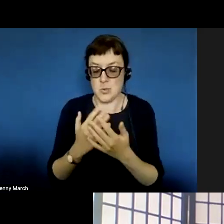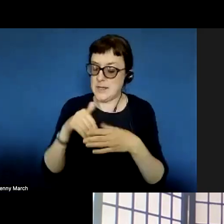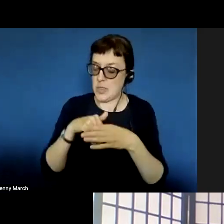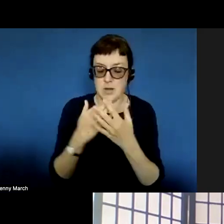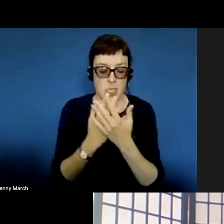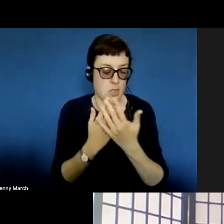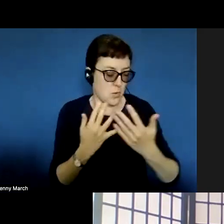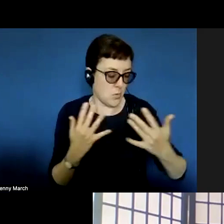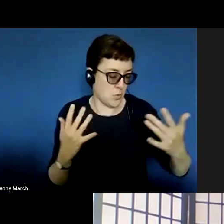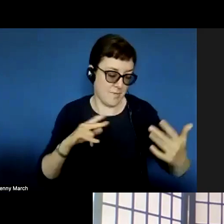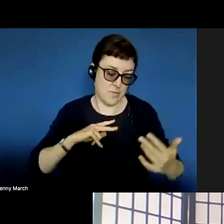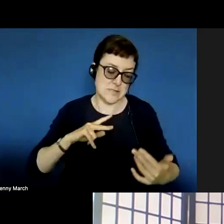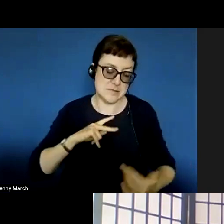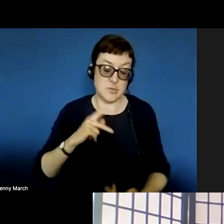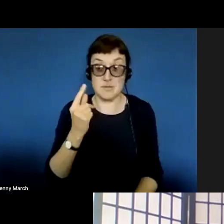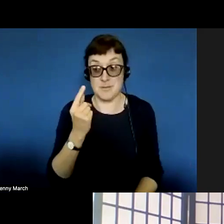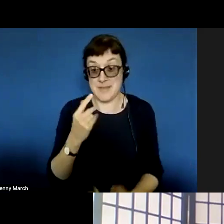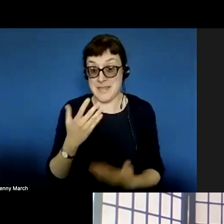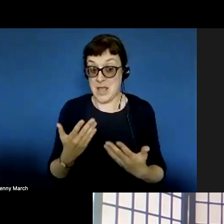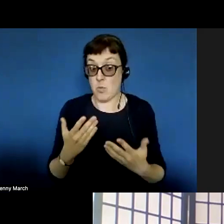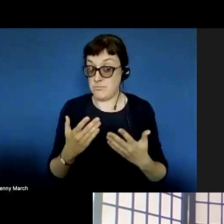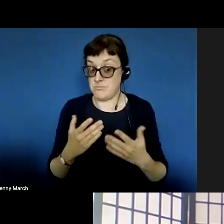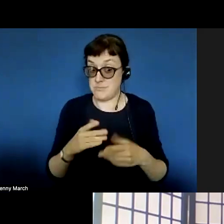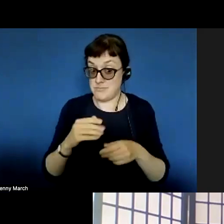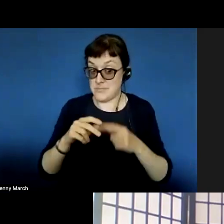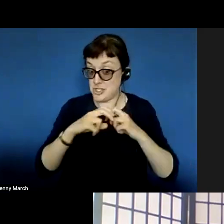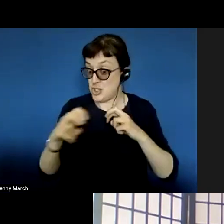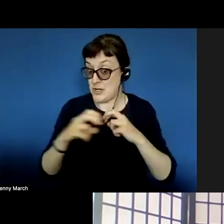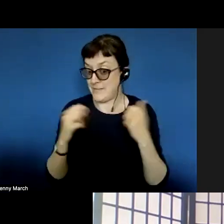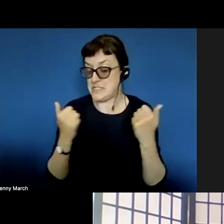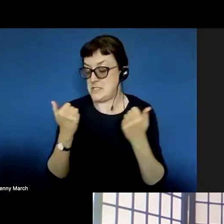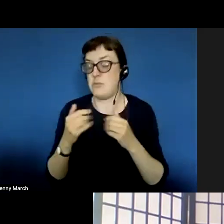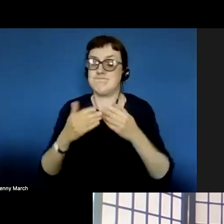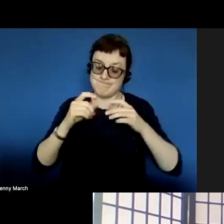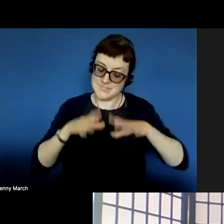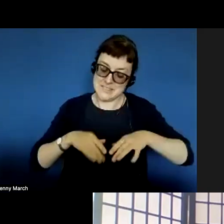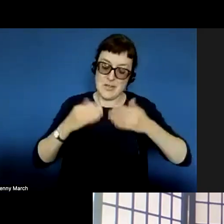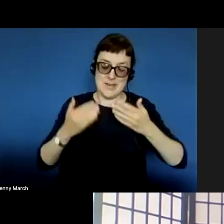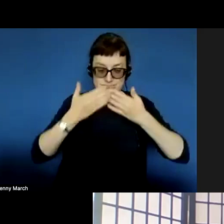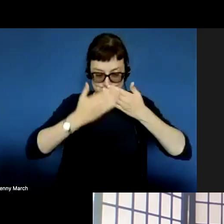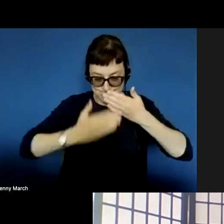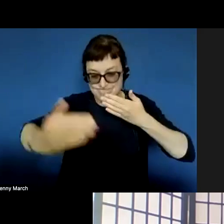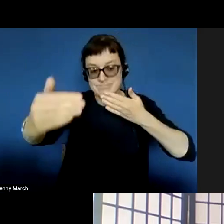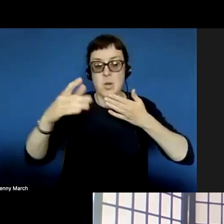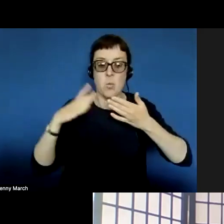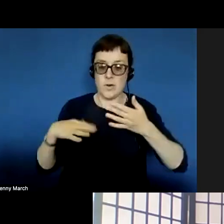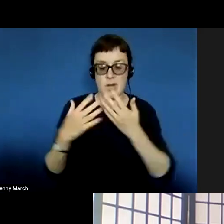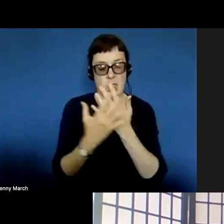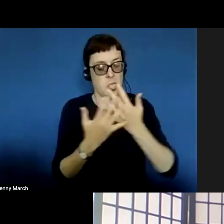possible. And we are only at the beginning of this journey, and we want to bring as many people along with us.